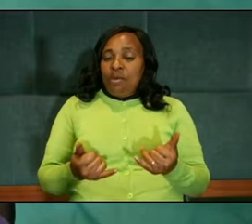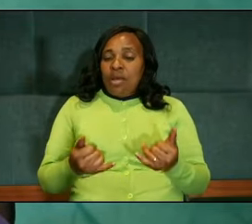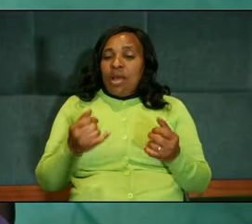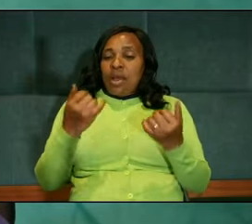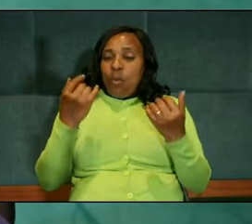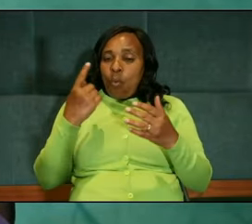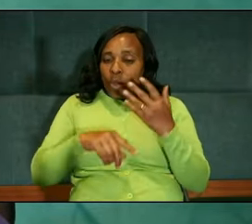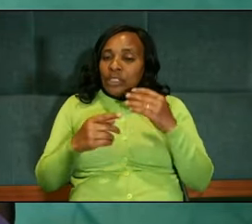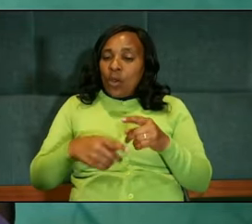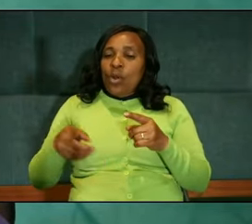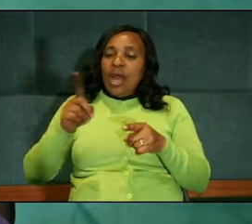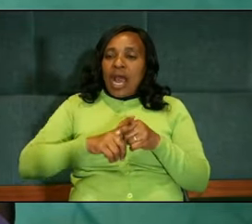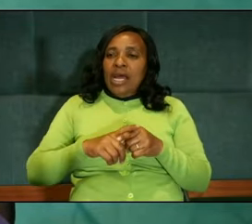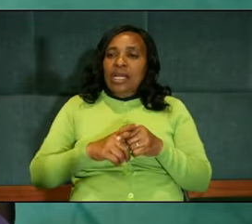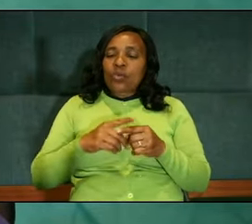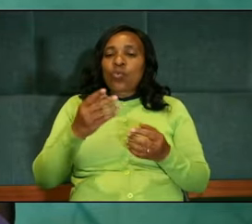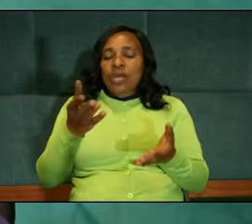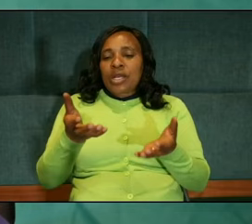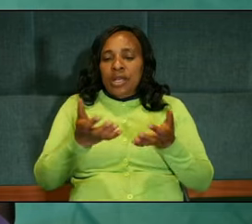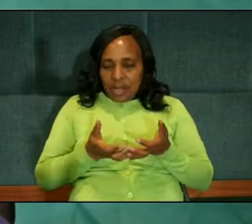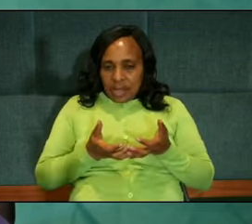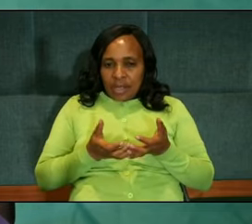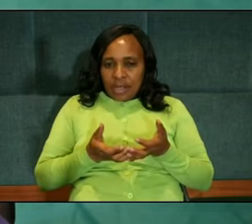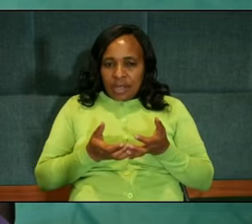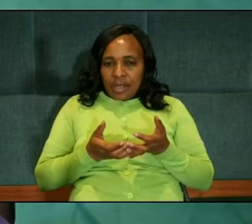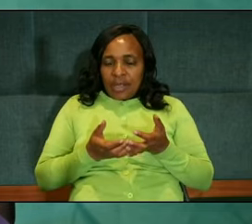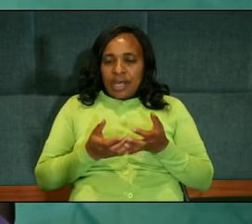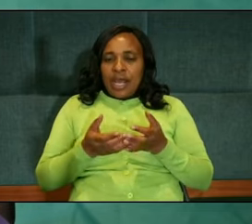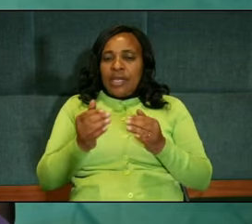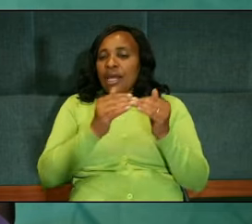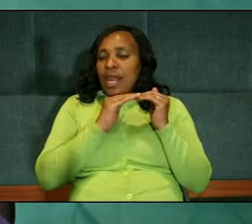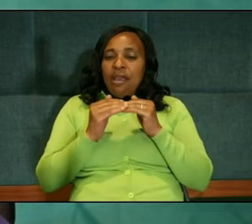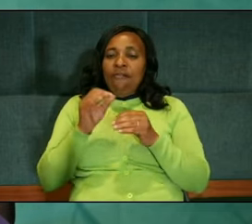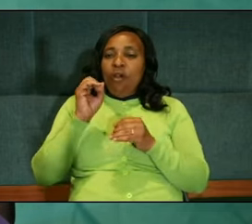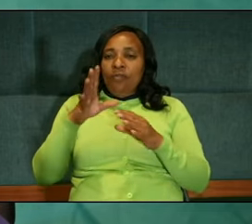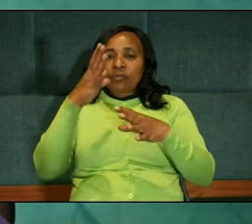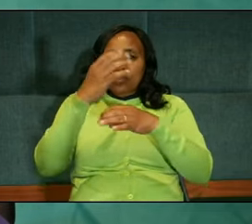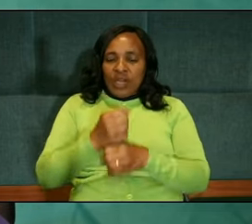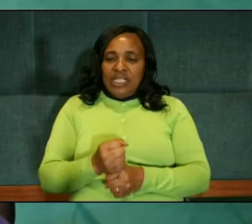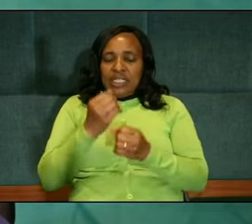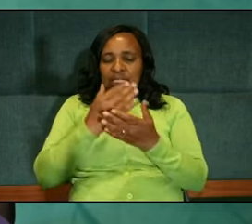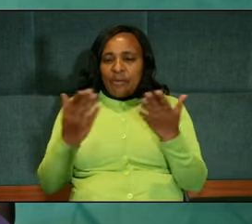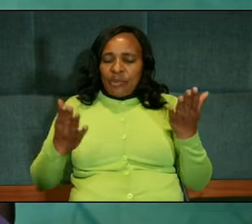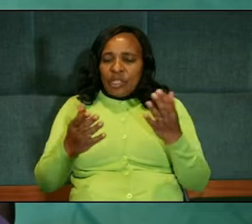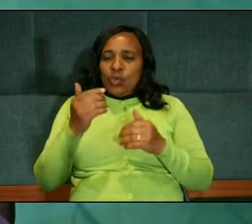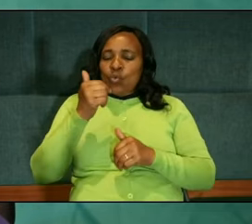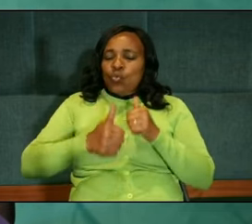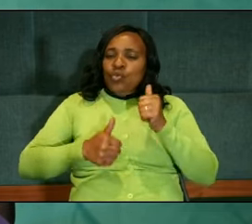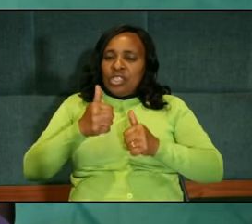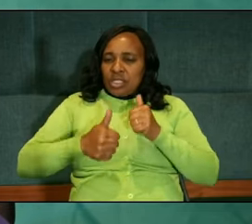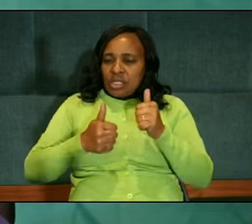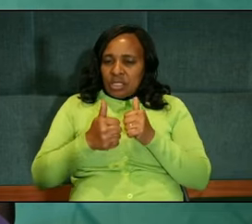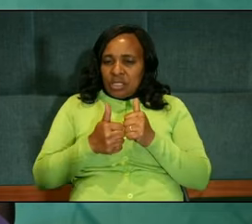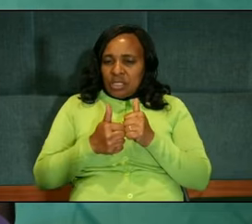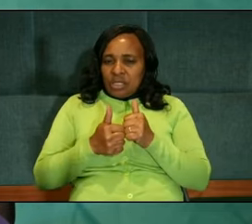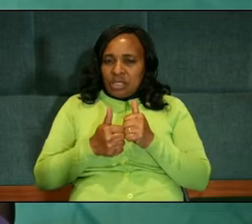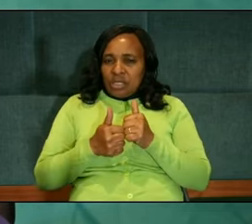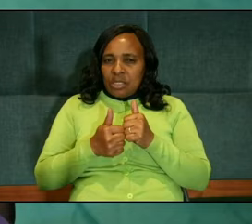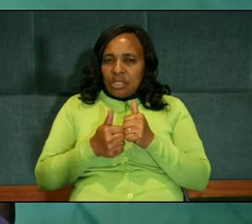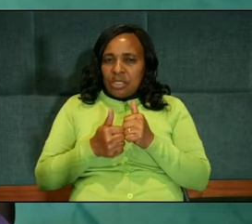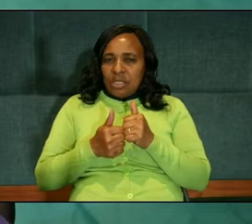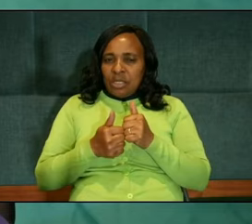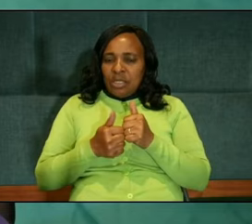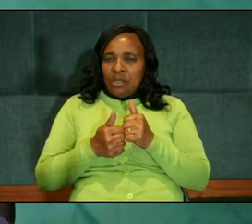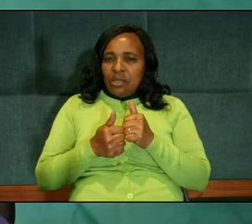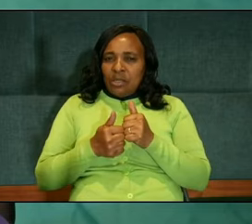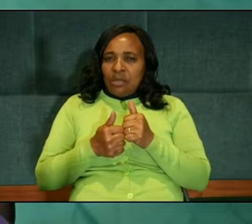add is that it requires a insane level of trust, something which, quoting Brenda, is not